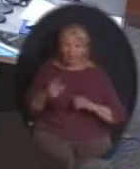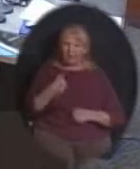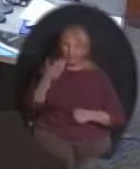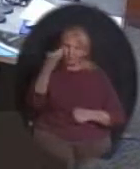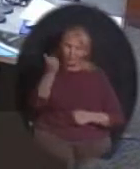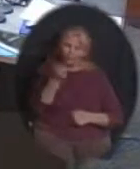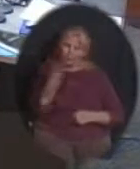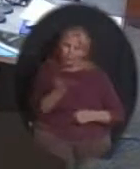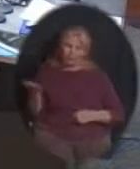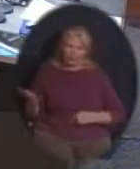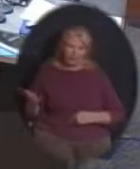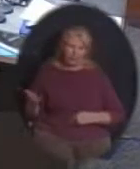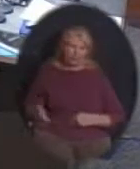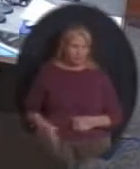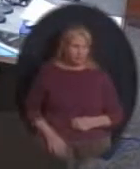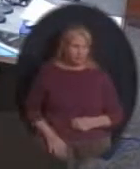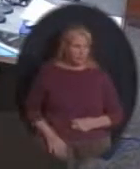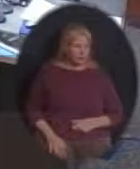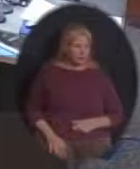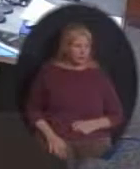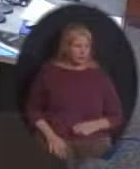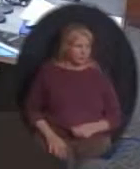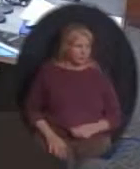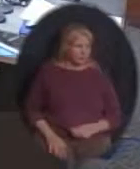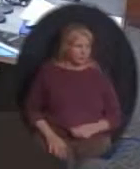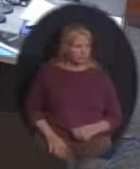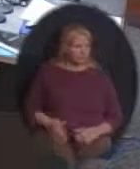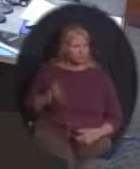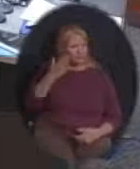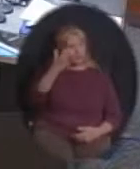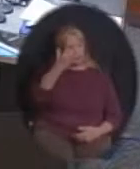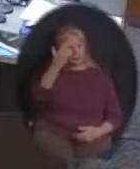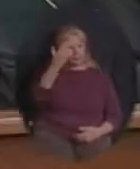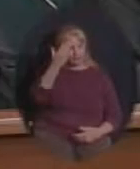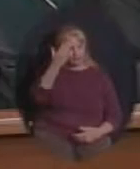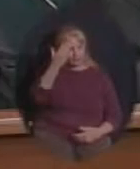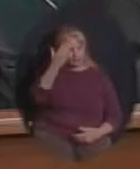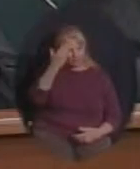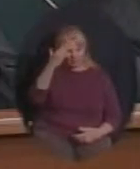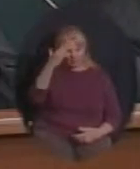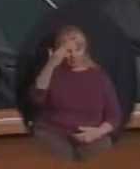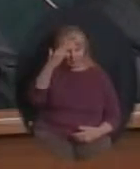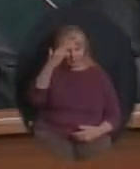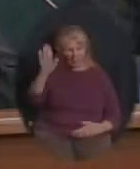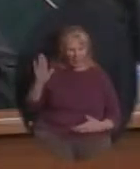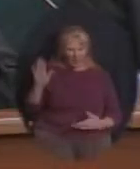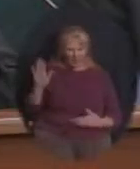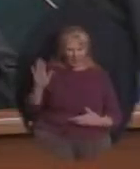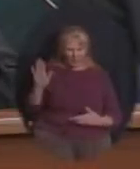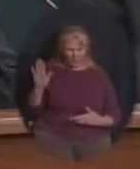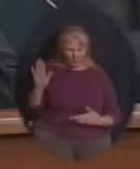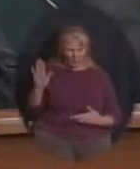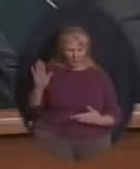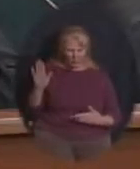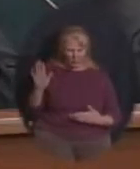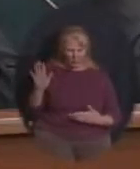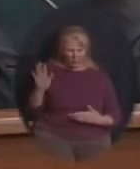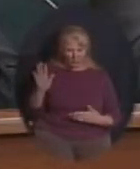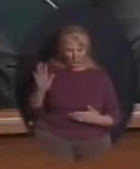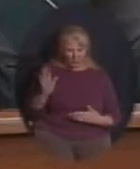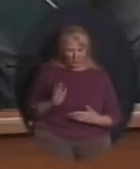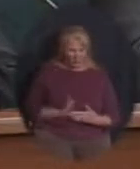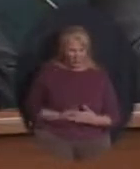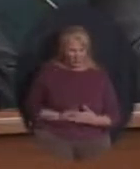don't know is what drives some people's apparent passion to discredit public institutions and those who serve them. I don't know